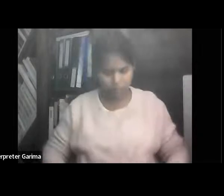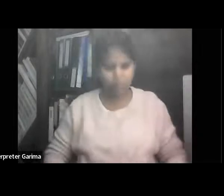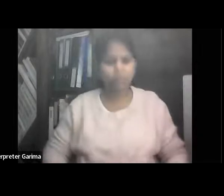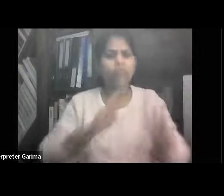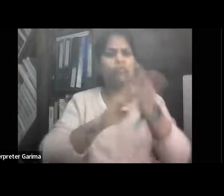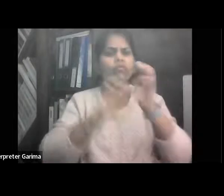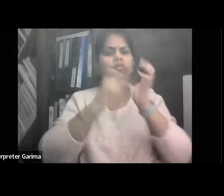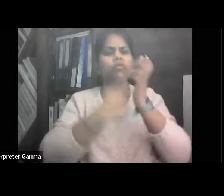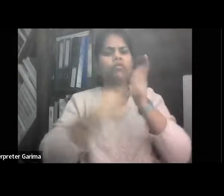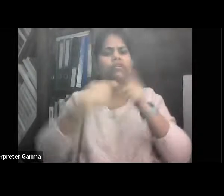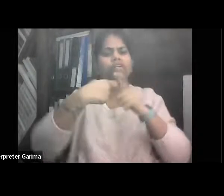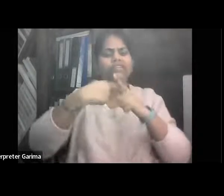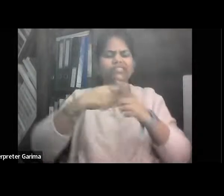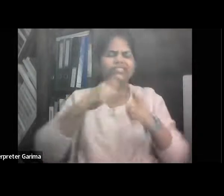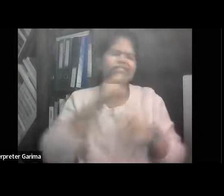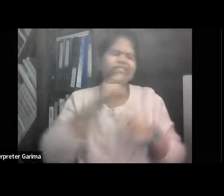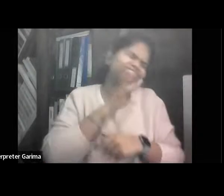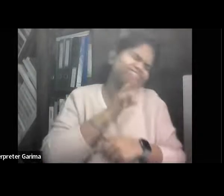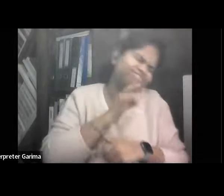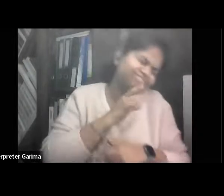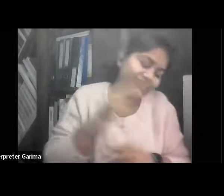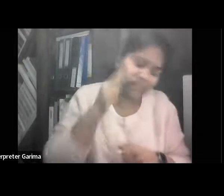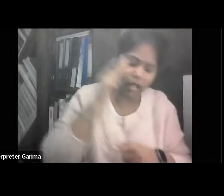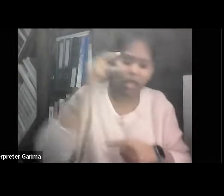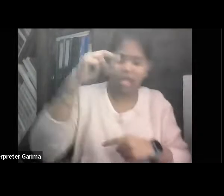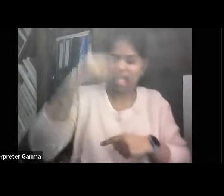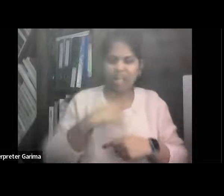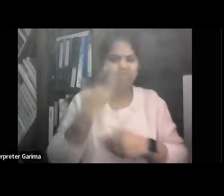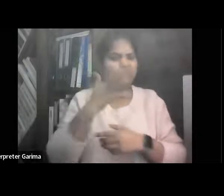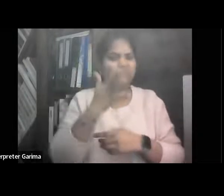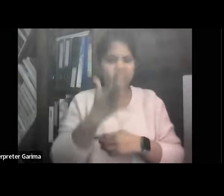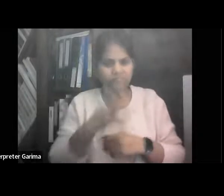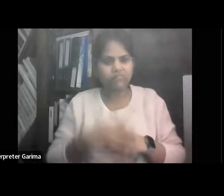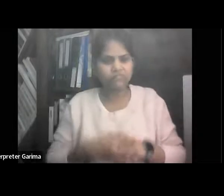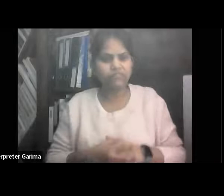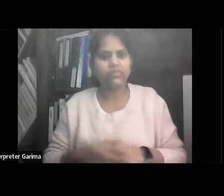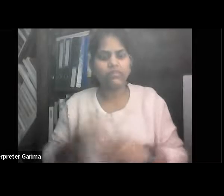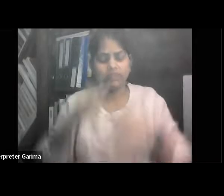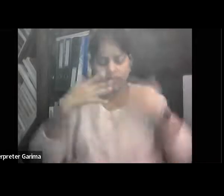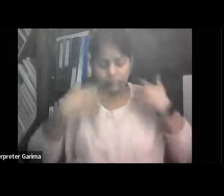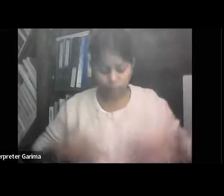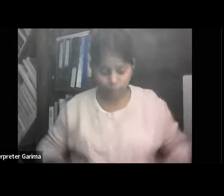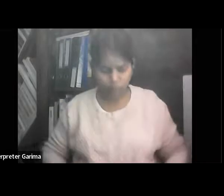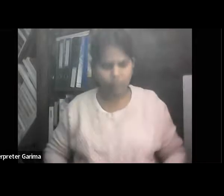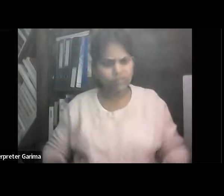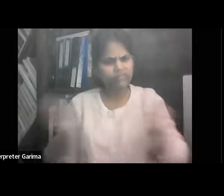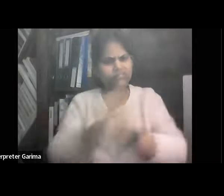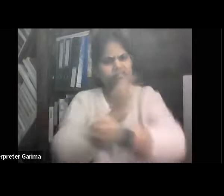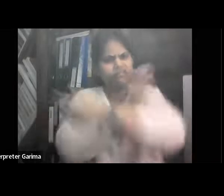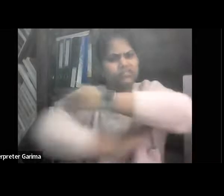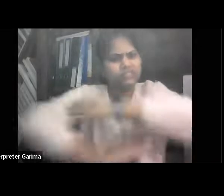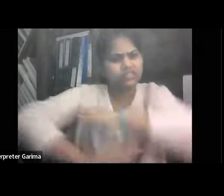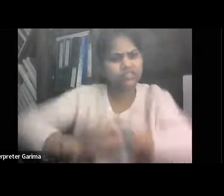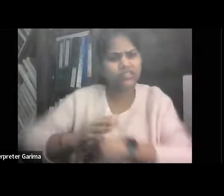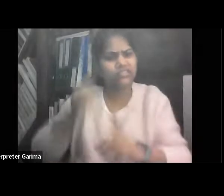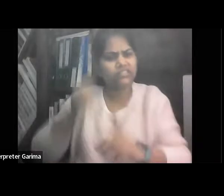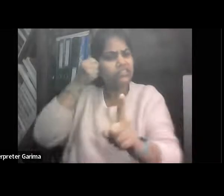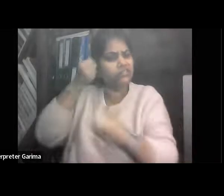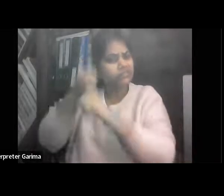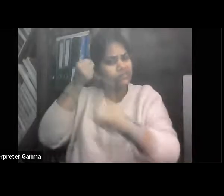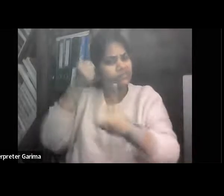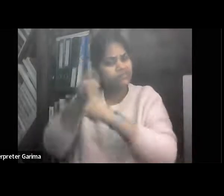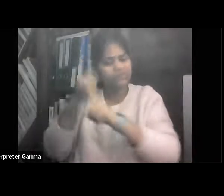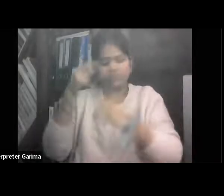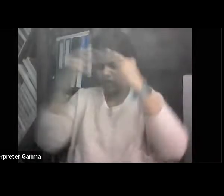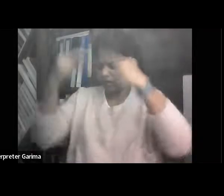and invisibility injects the hysteria within the whole text. A body with a disability is forced into invisibility